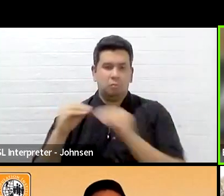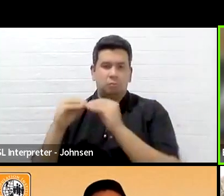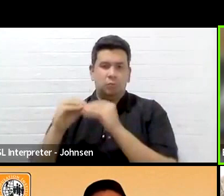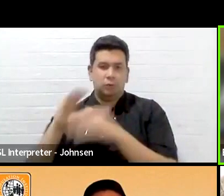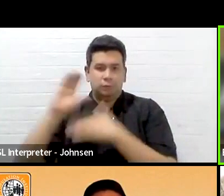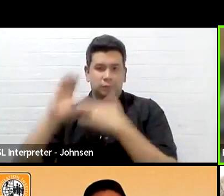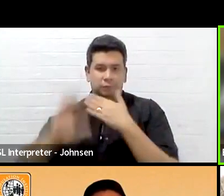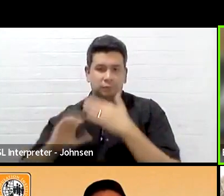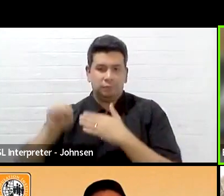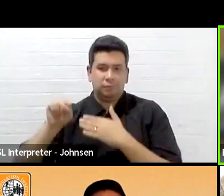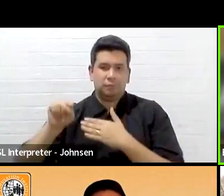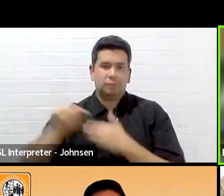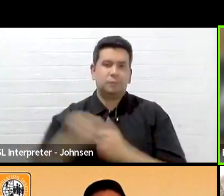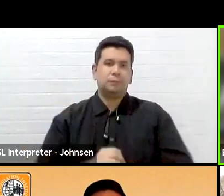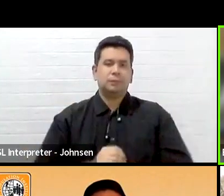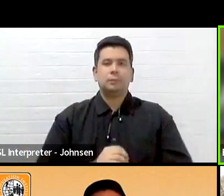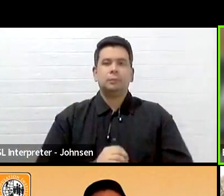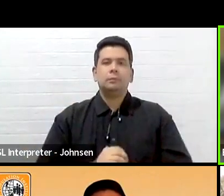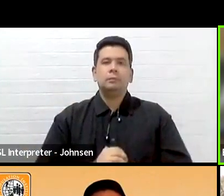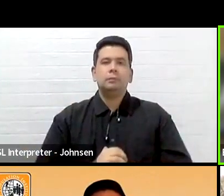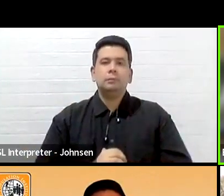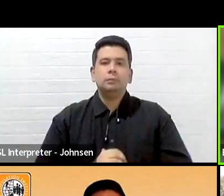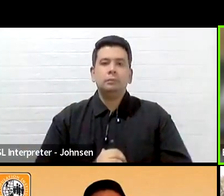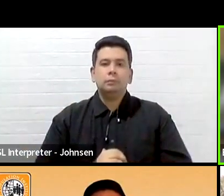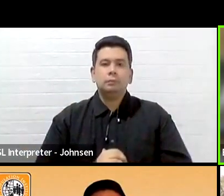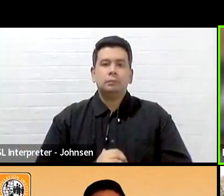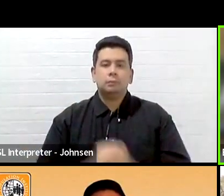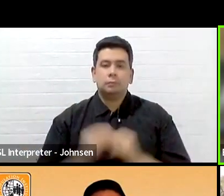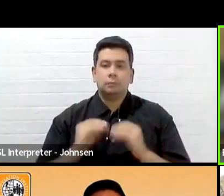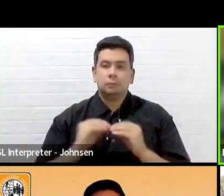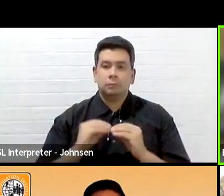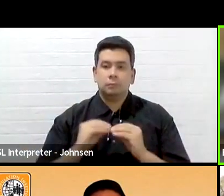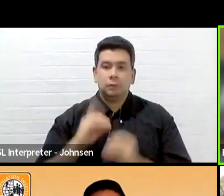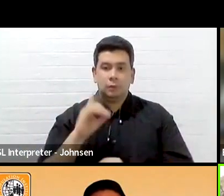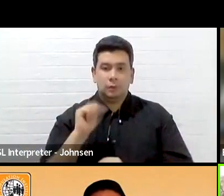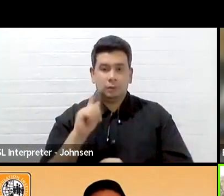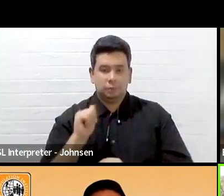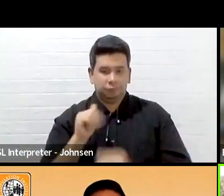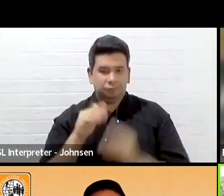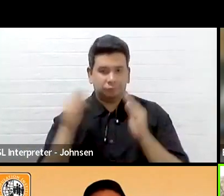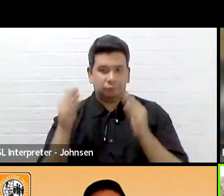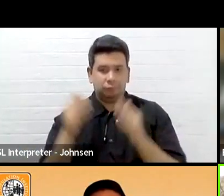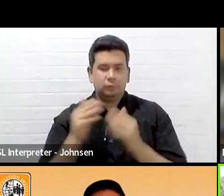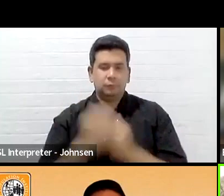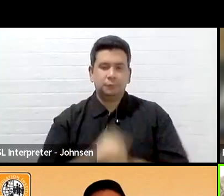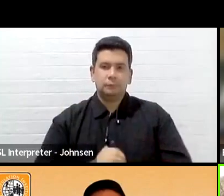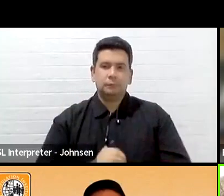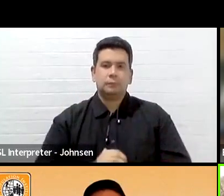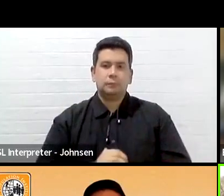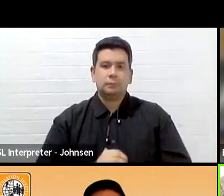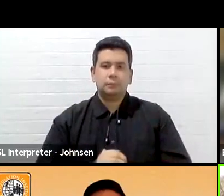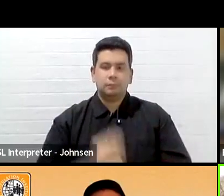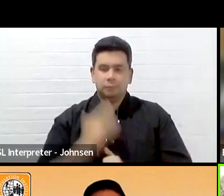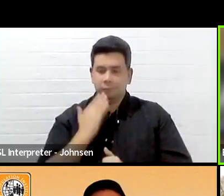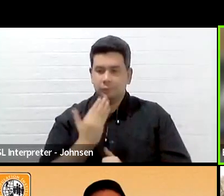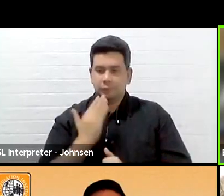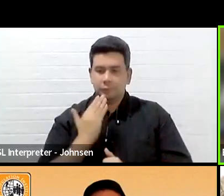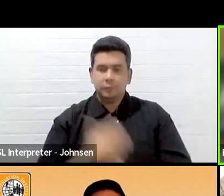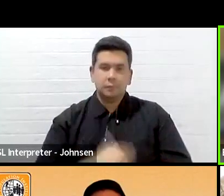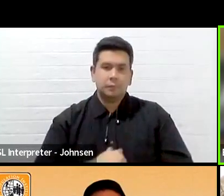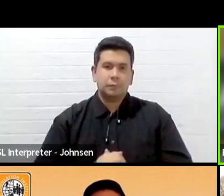Okay, thank you. So more on data muna, no? I will just point out yung mga question dito